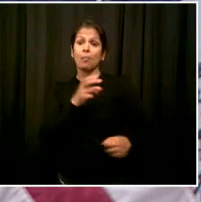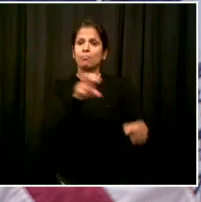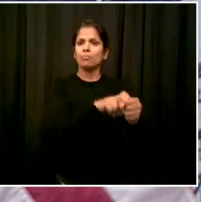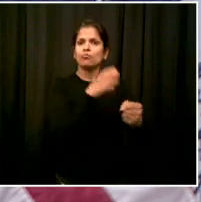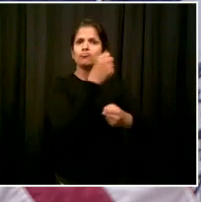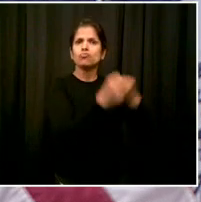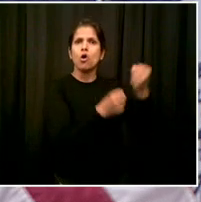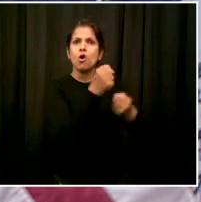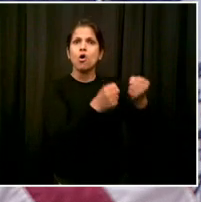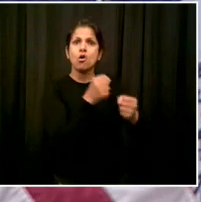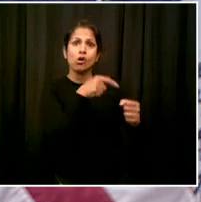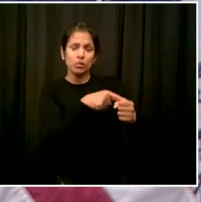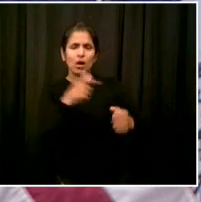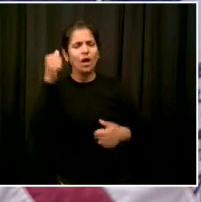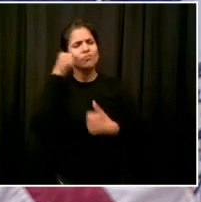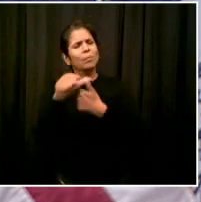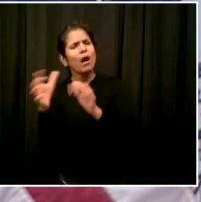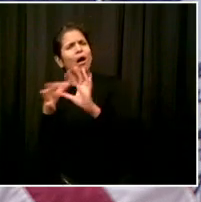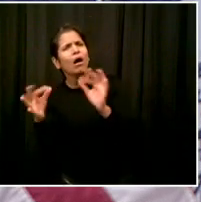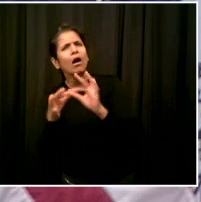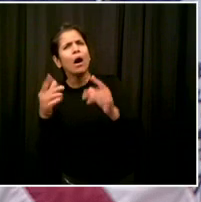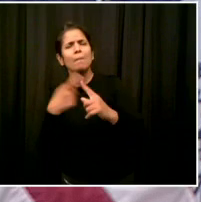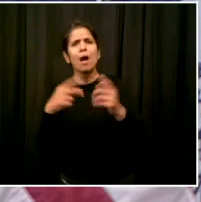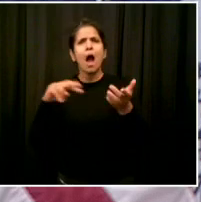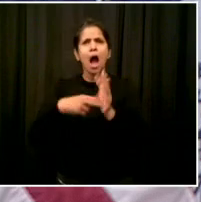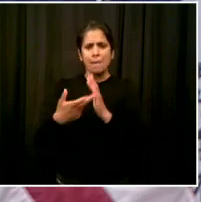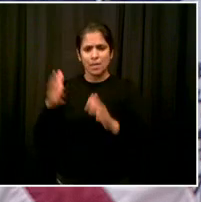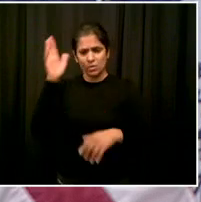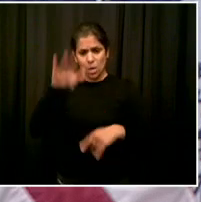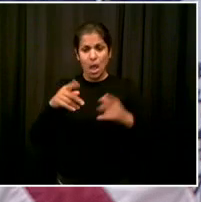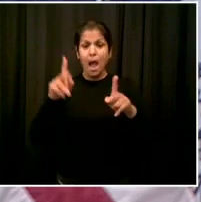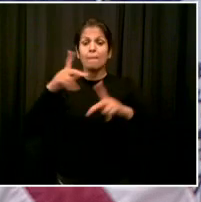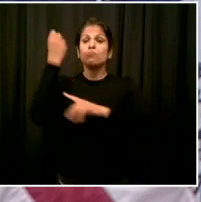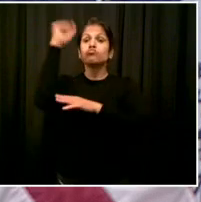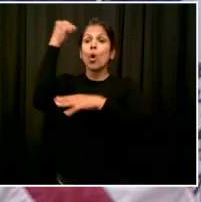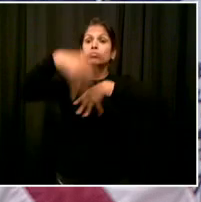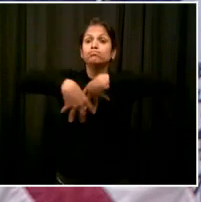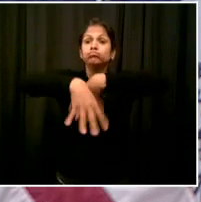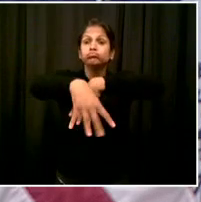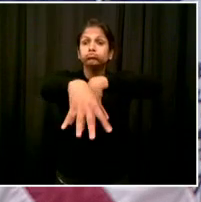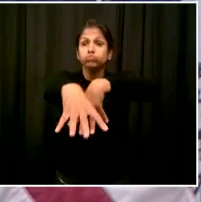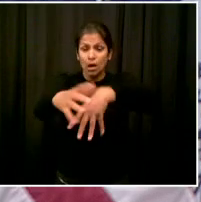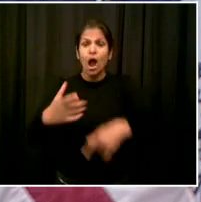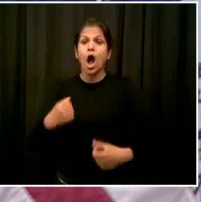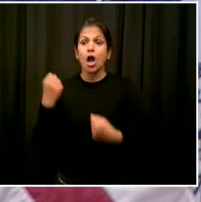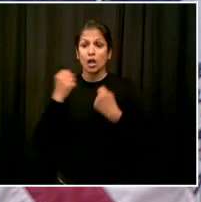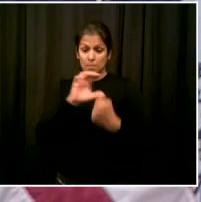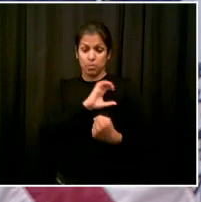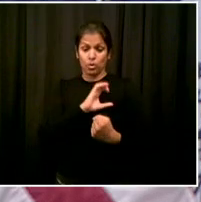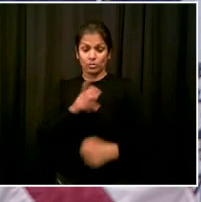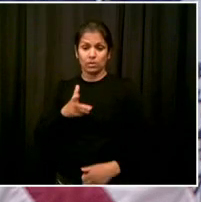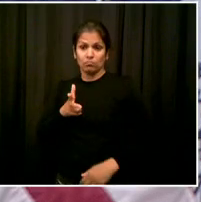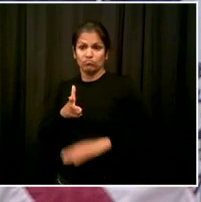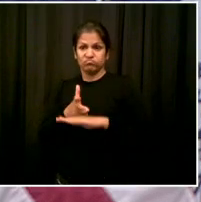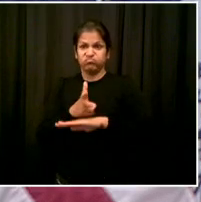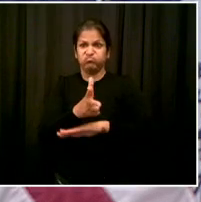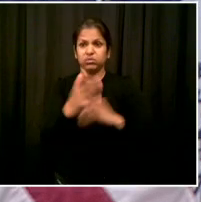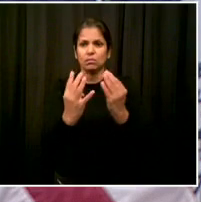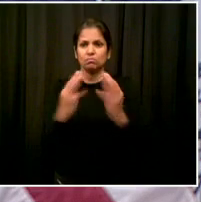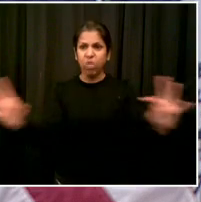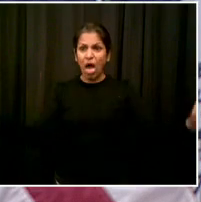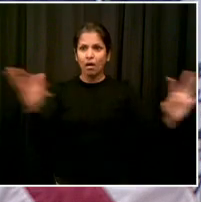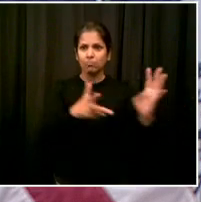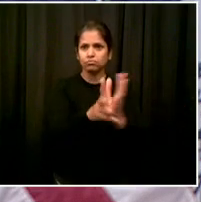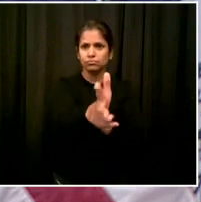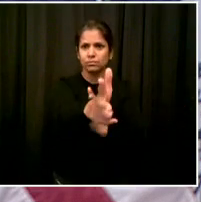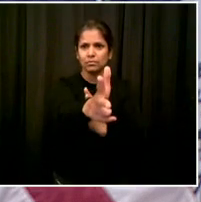policy. You know, Julia, I want to see the results of that entire investigation, both what Internal Affairs Bureau comes up with on